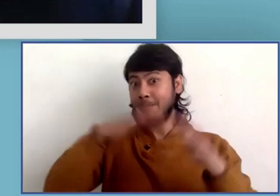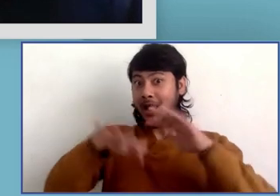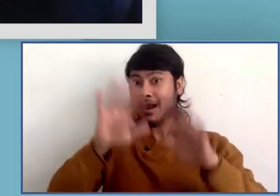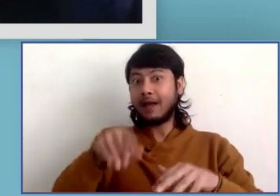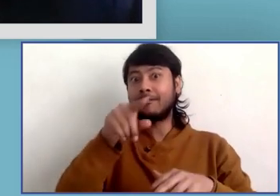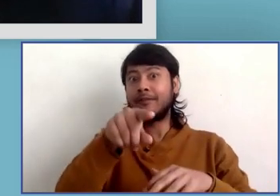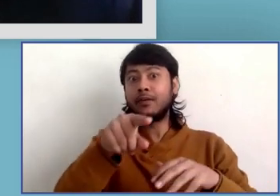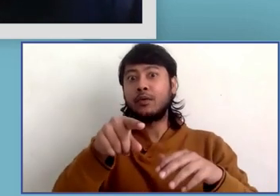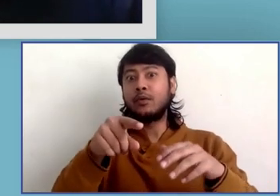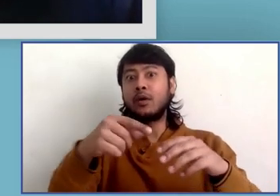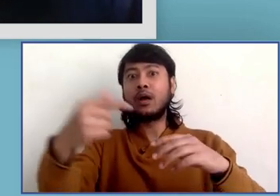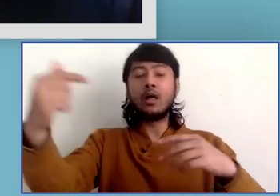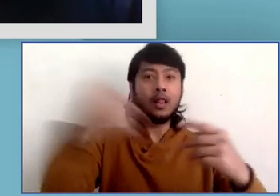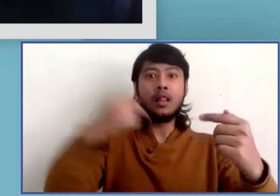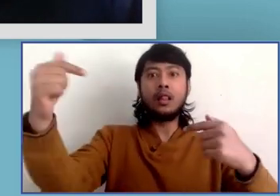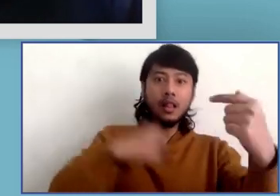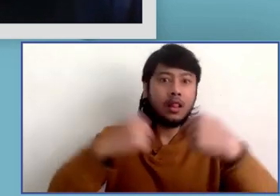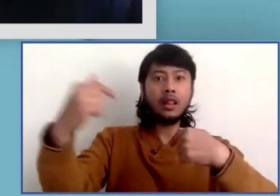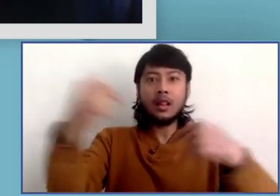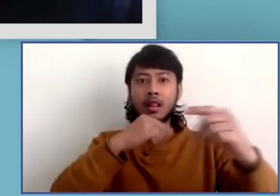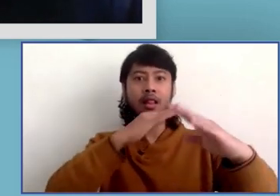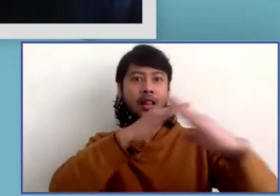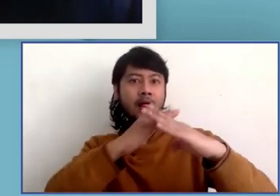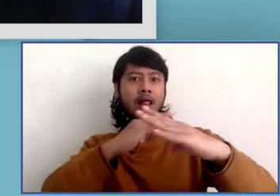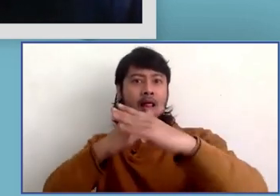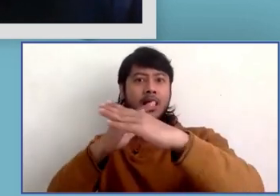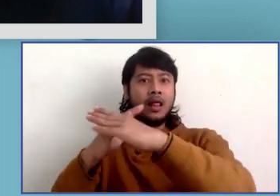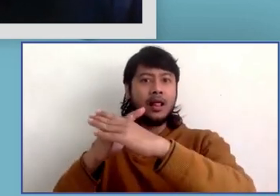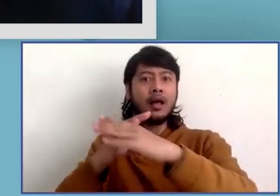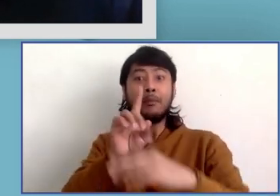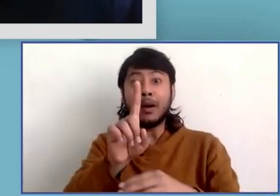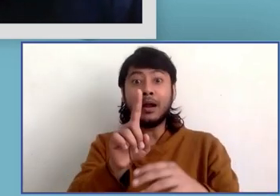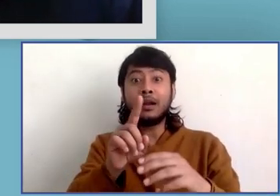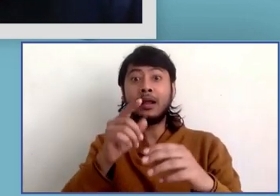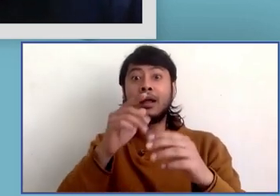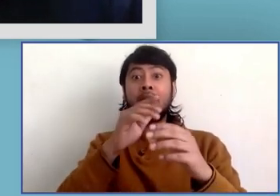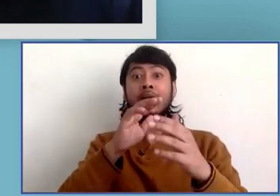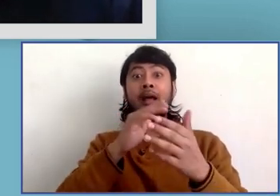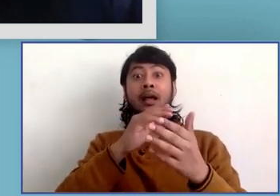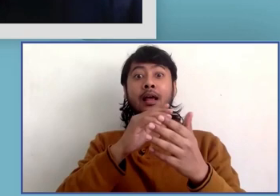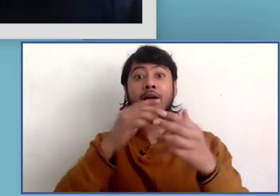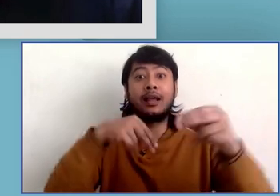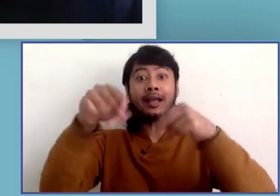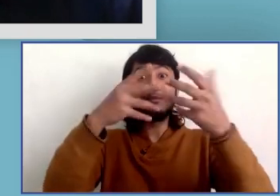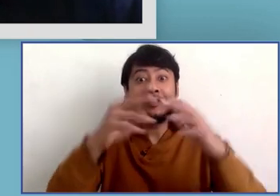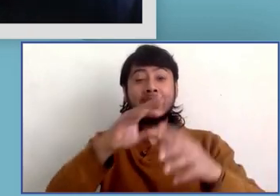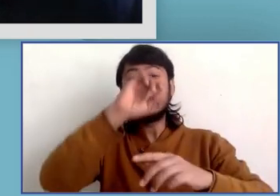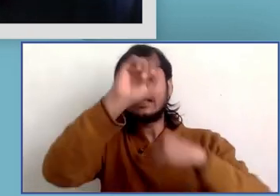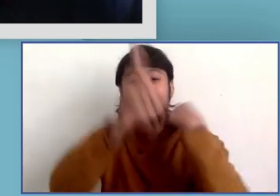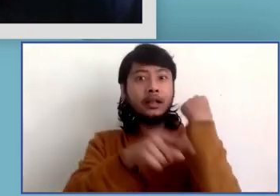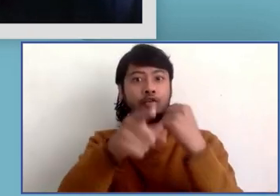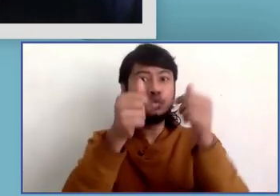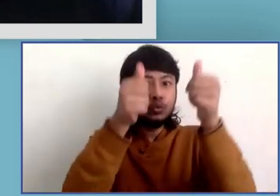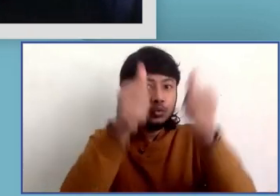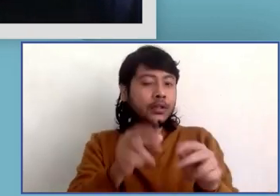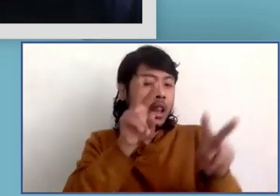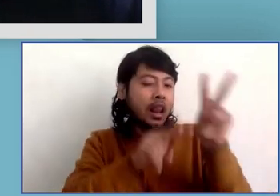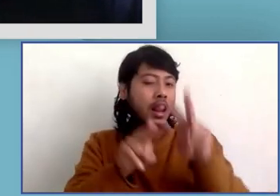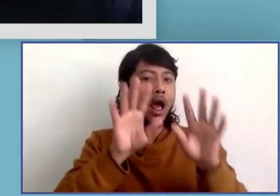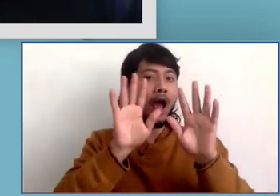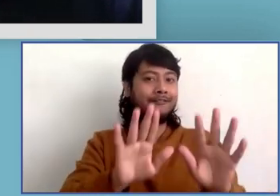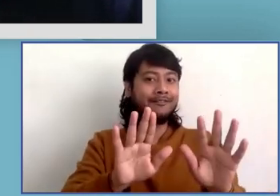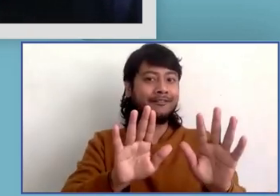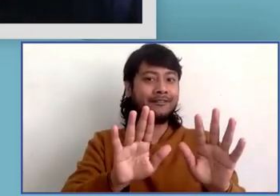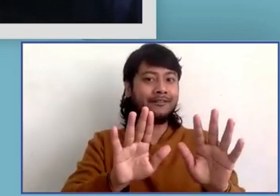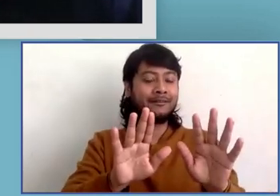doing. You're checking your game immediately afterwards. You know what happens to me? If immediately after